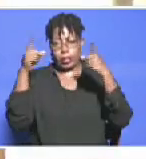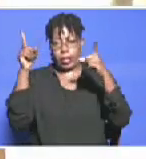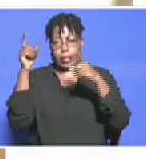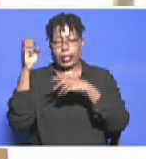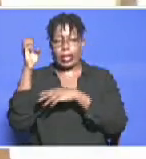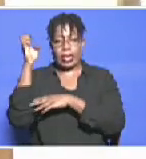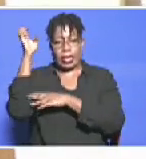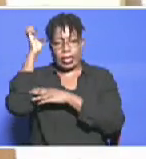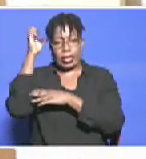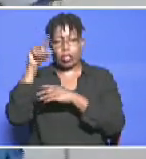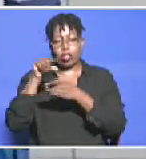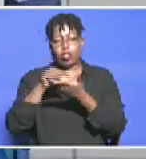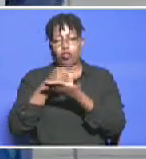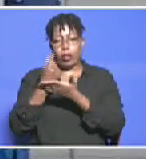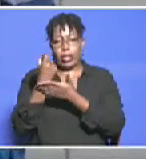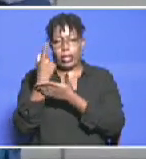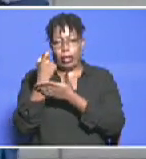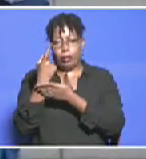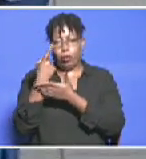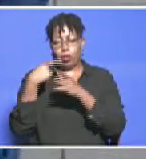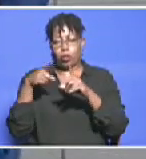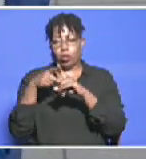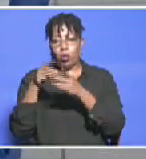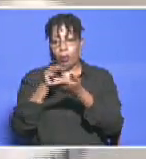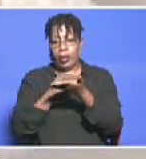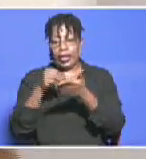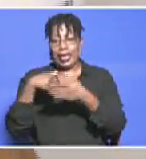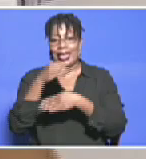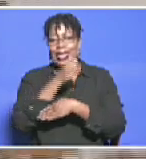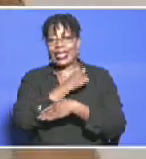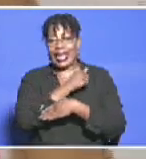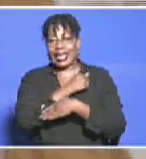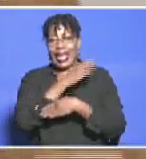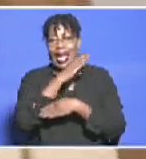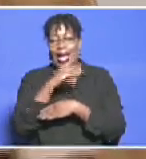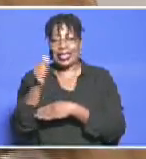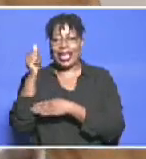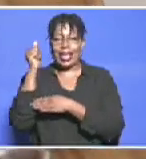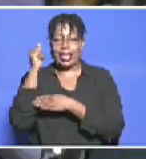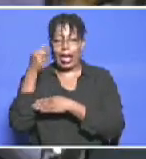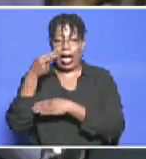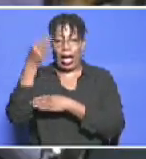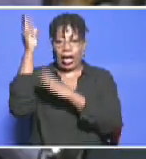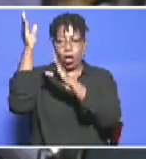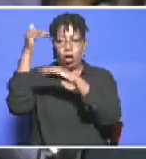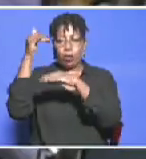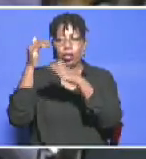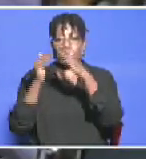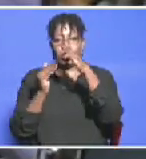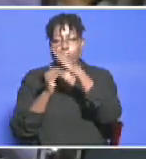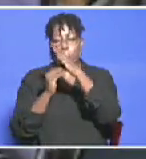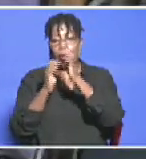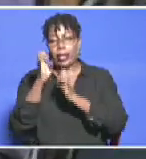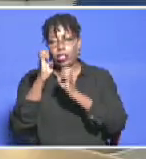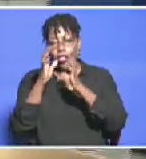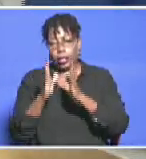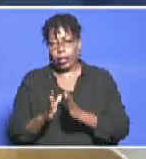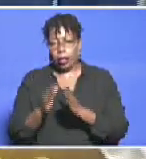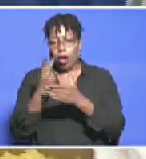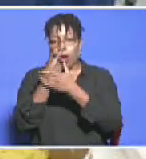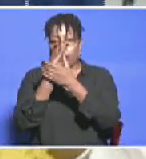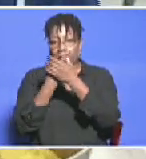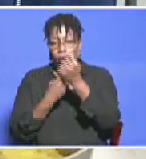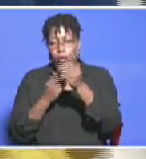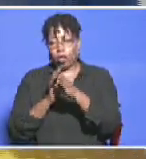a grade 11 student who wants to pursue medicine in Canada, and Ashanti has high hopes of becoming a top engineer. Both view the